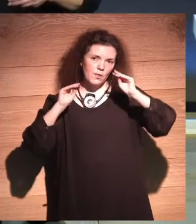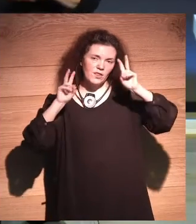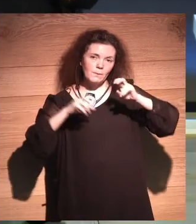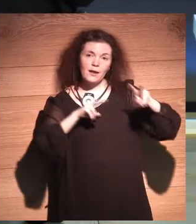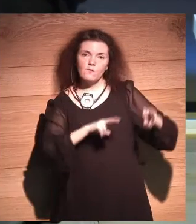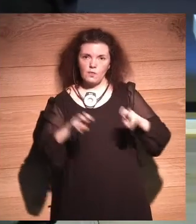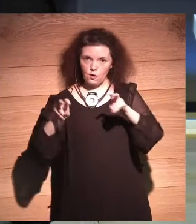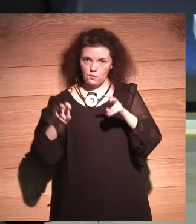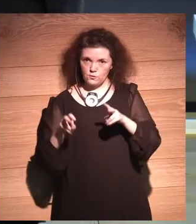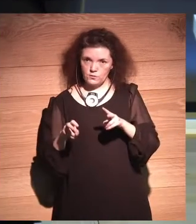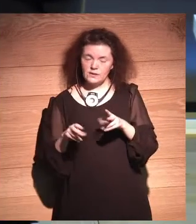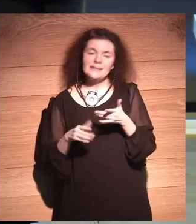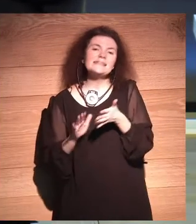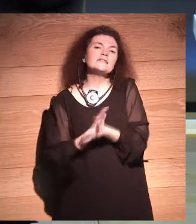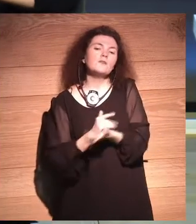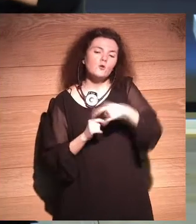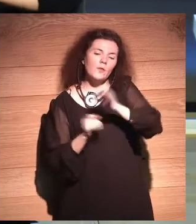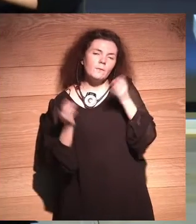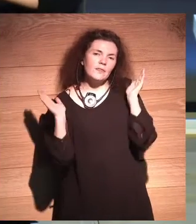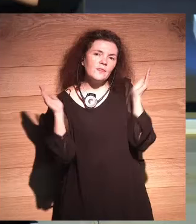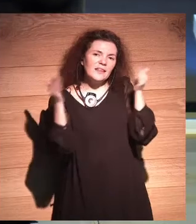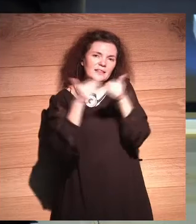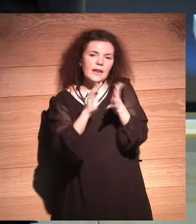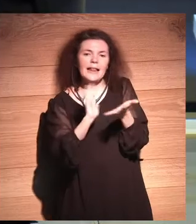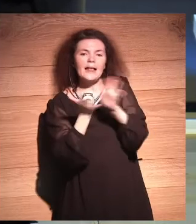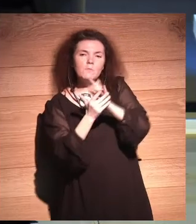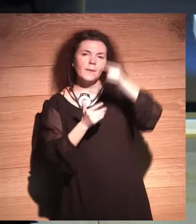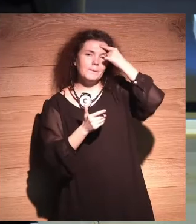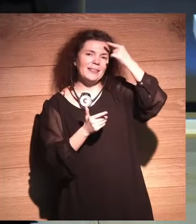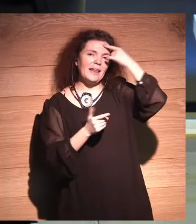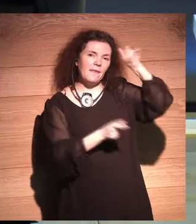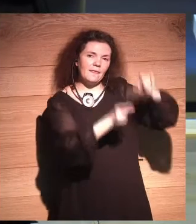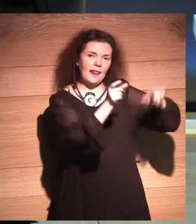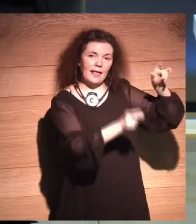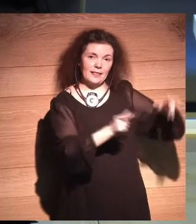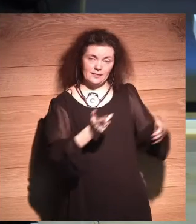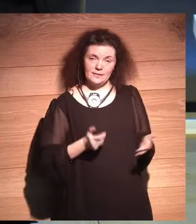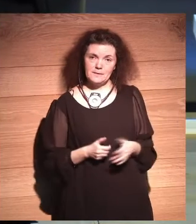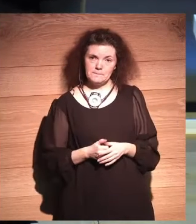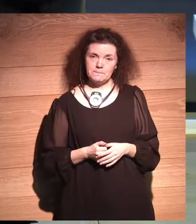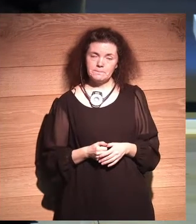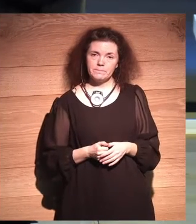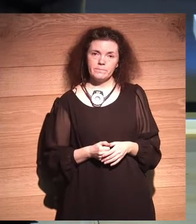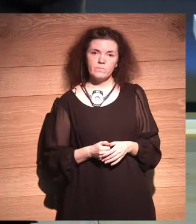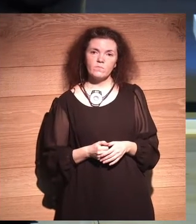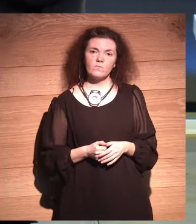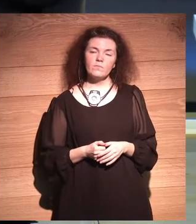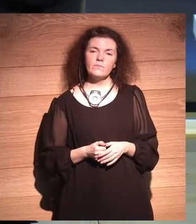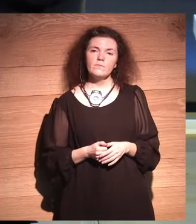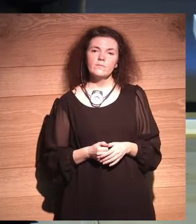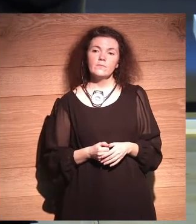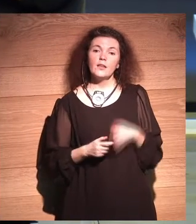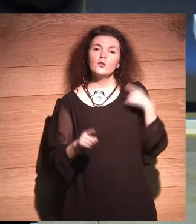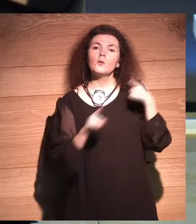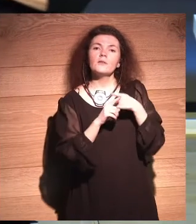on changing people's mindset and also their skill set. And what it comes down to is exactly as you say, it's working differently than we've